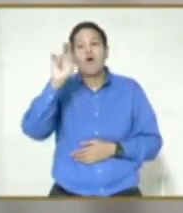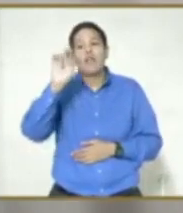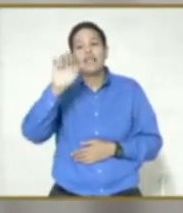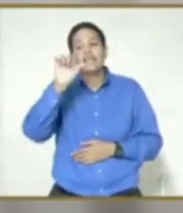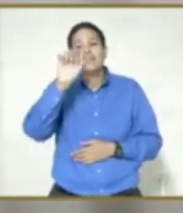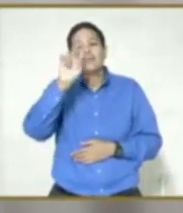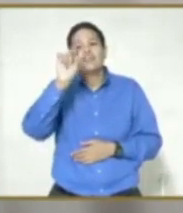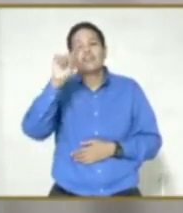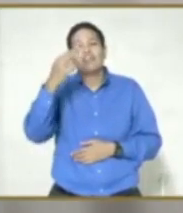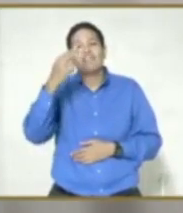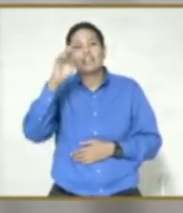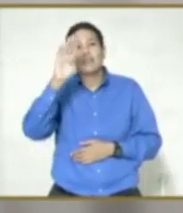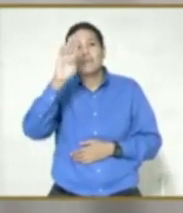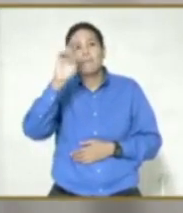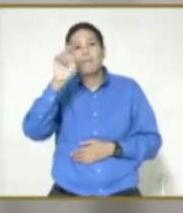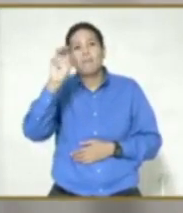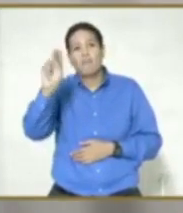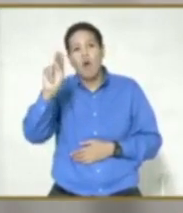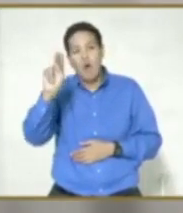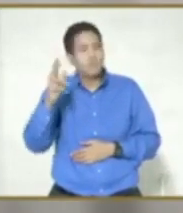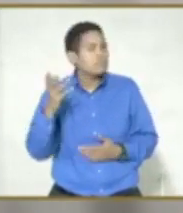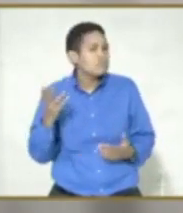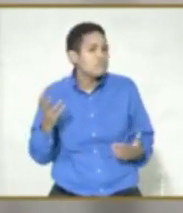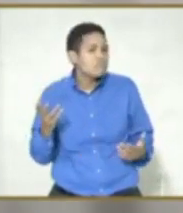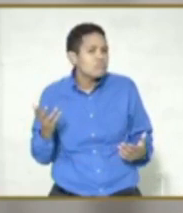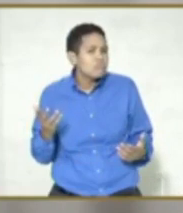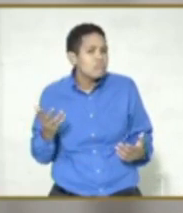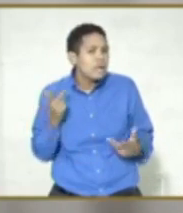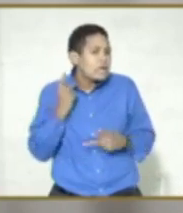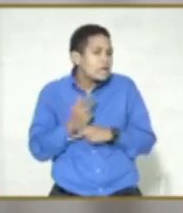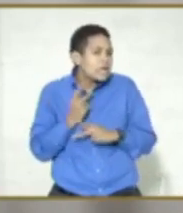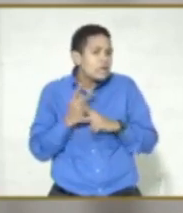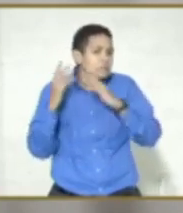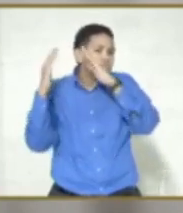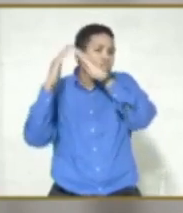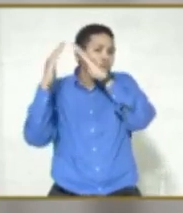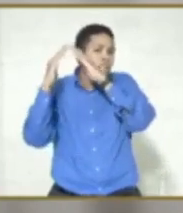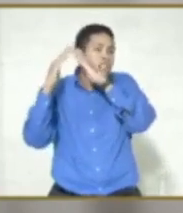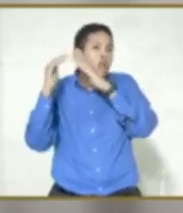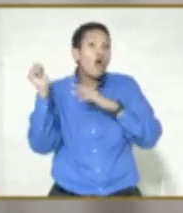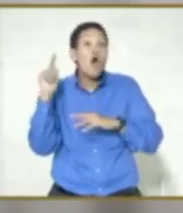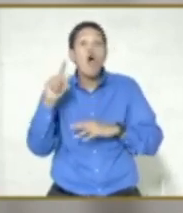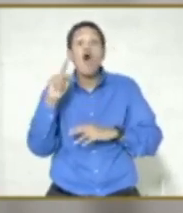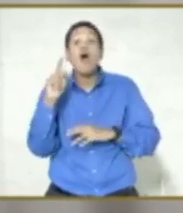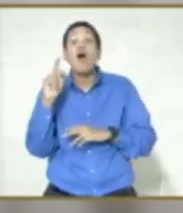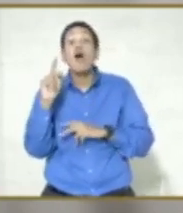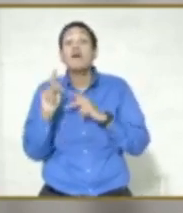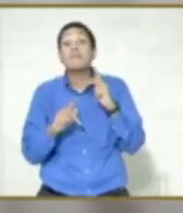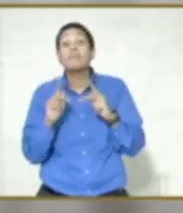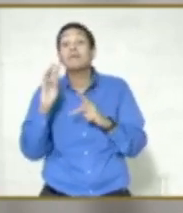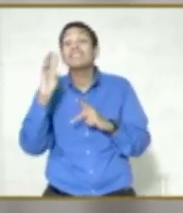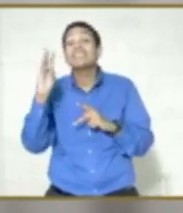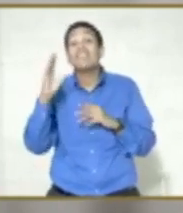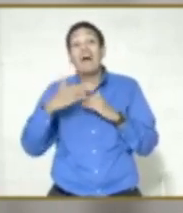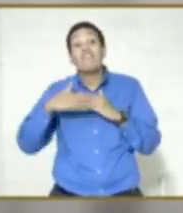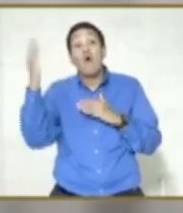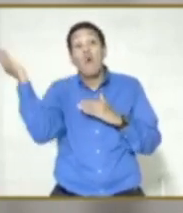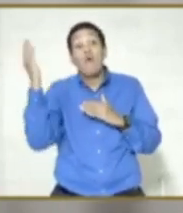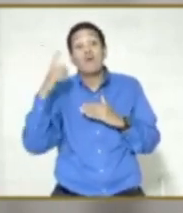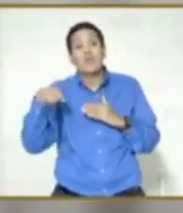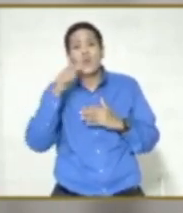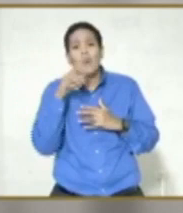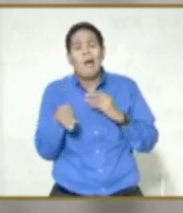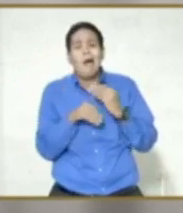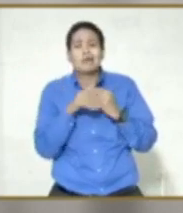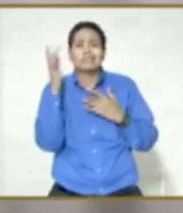What about keeping the shelters and all street people over 65 and over, and those with underlying